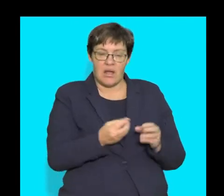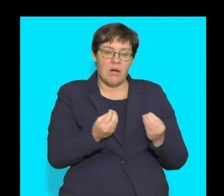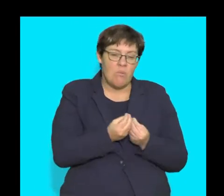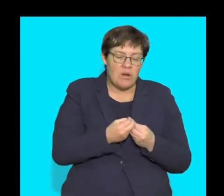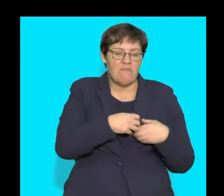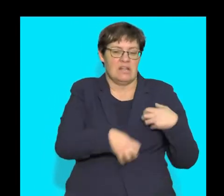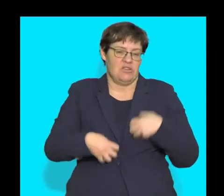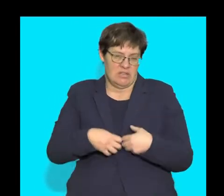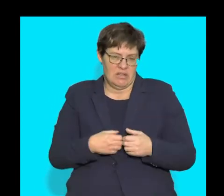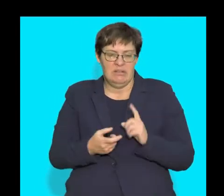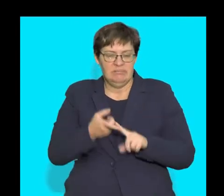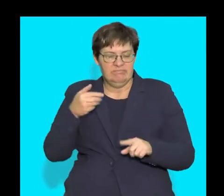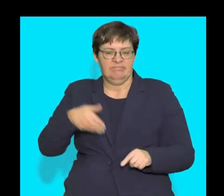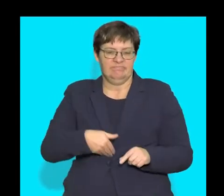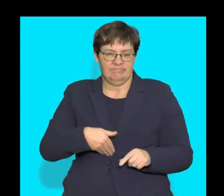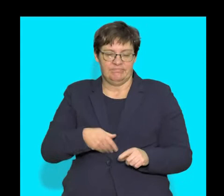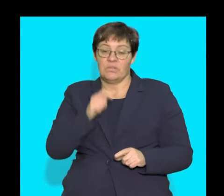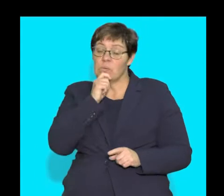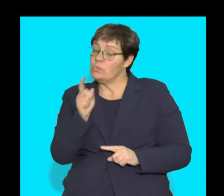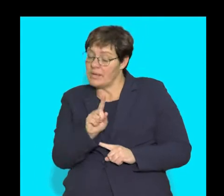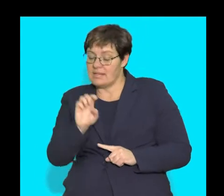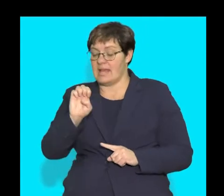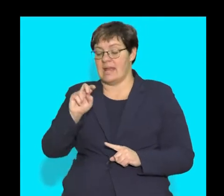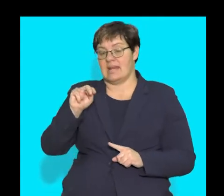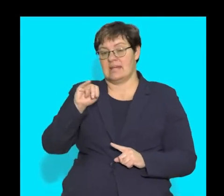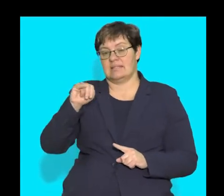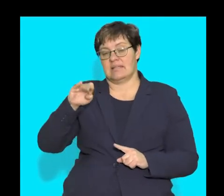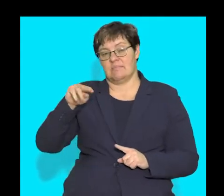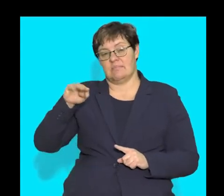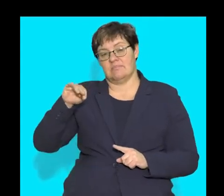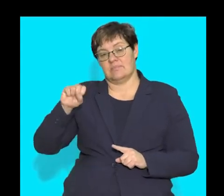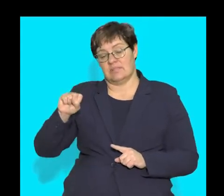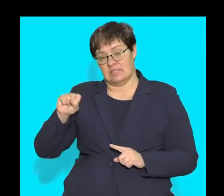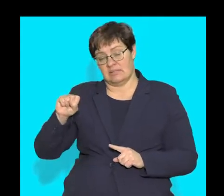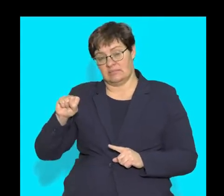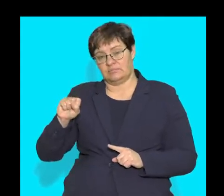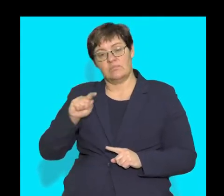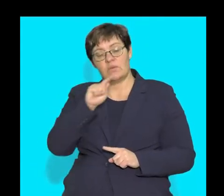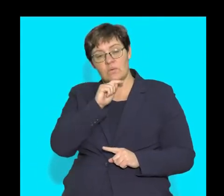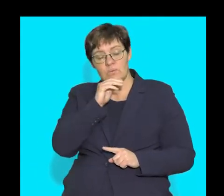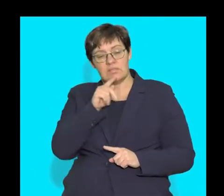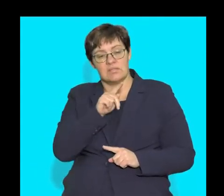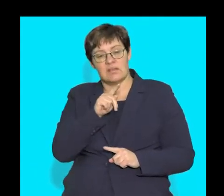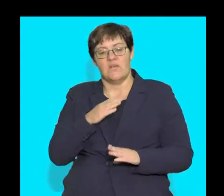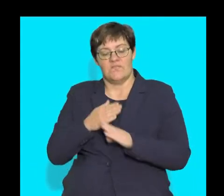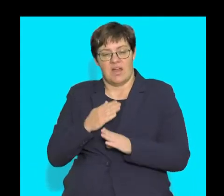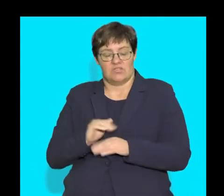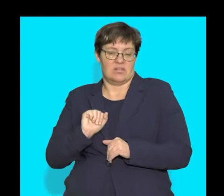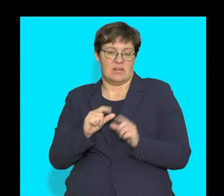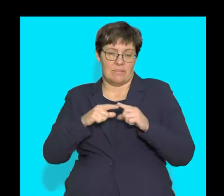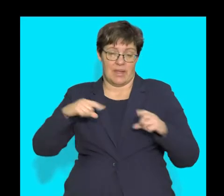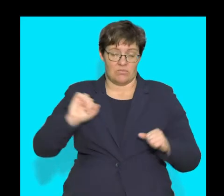of digestion from the stomach using enzymes. And that we refer to as the enzyme function of